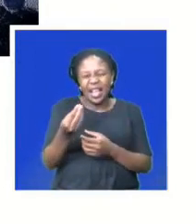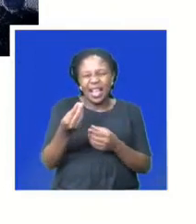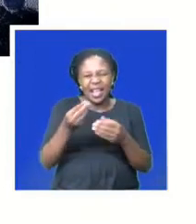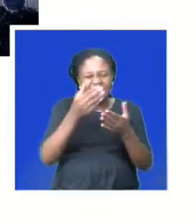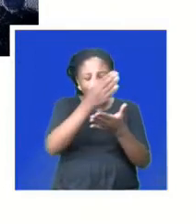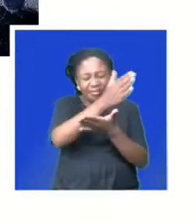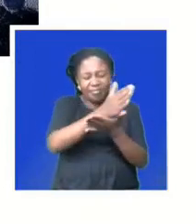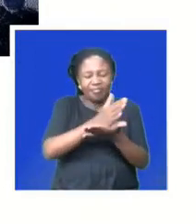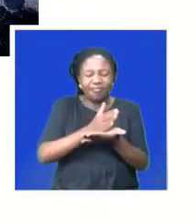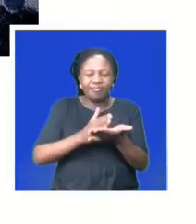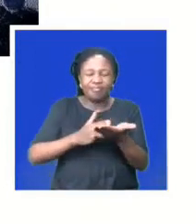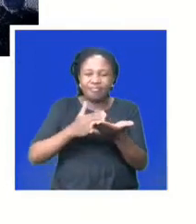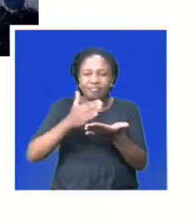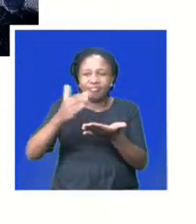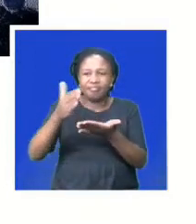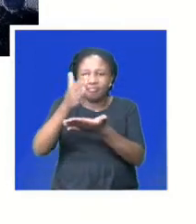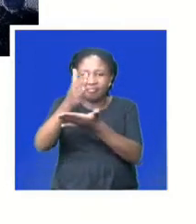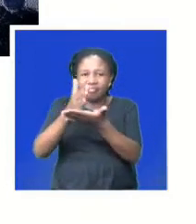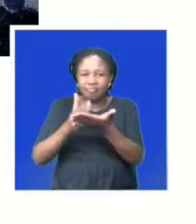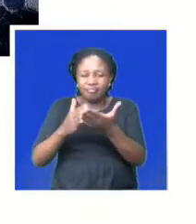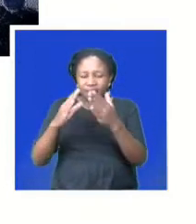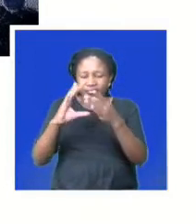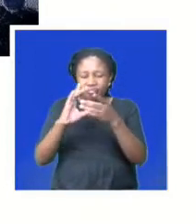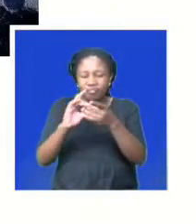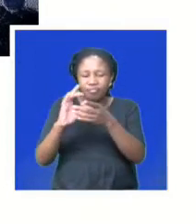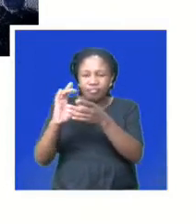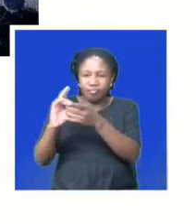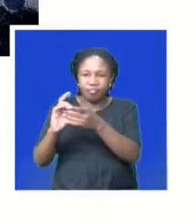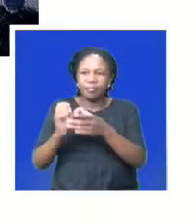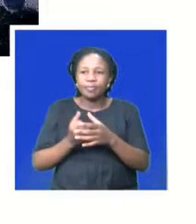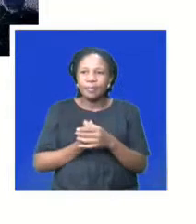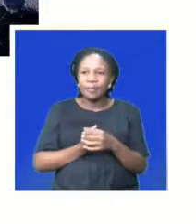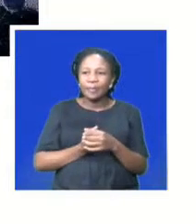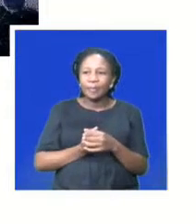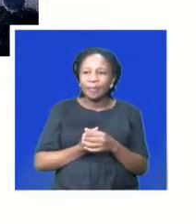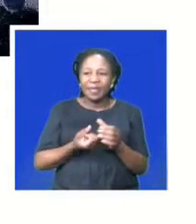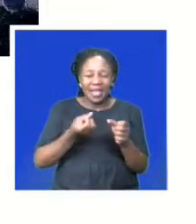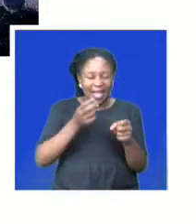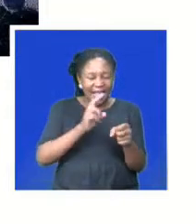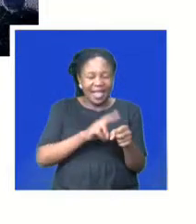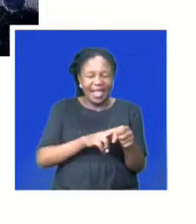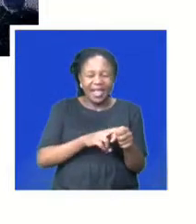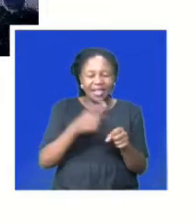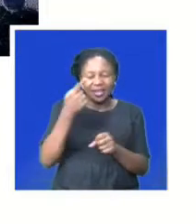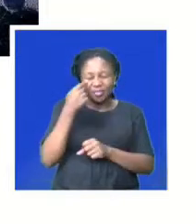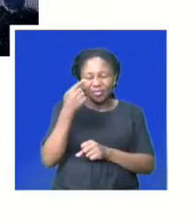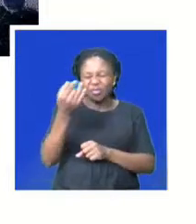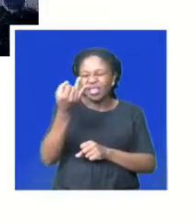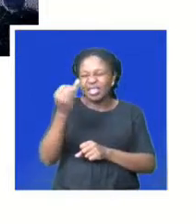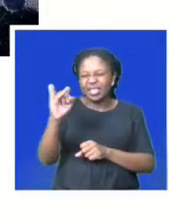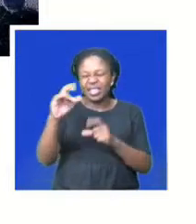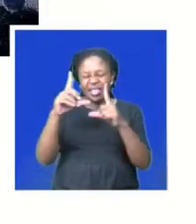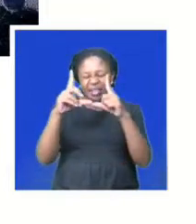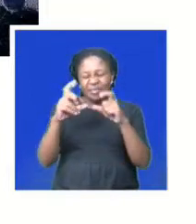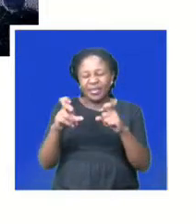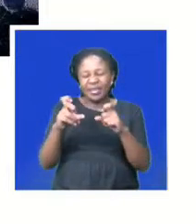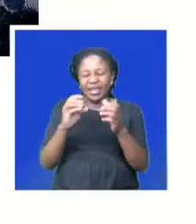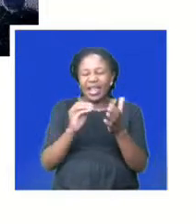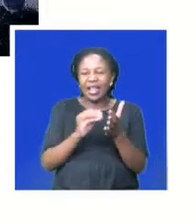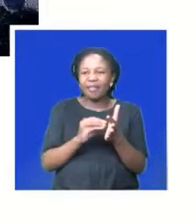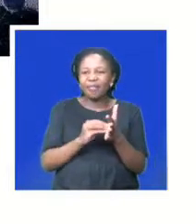the second picture. This is another example of a township settlement. We